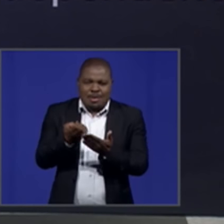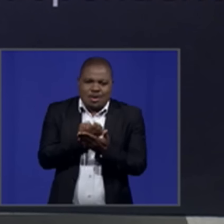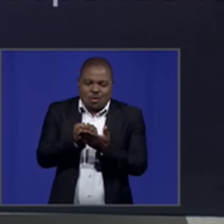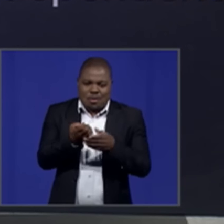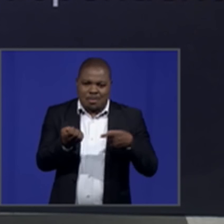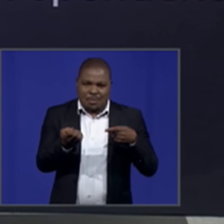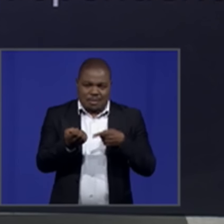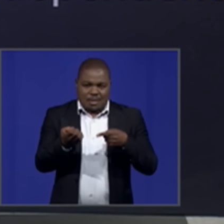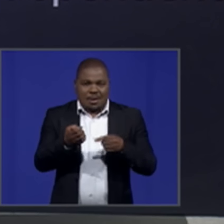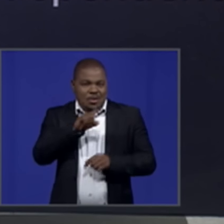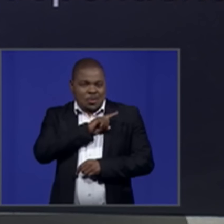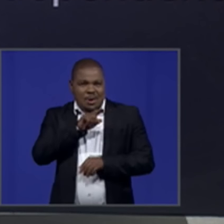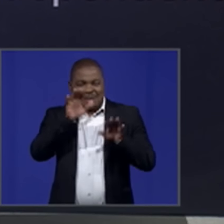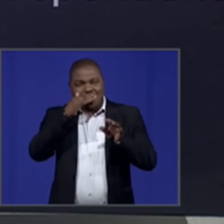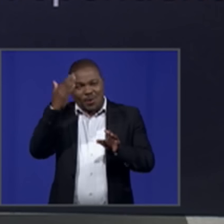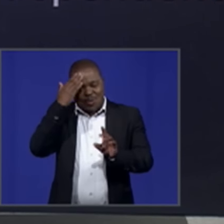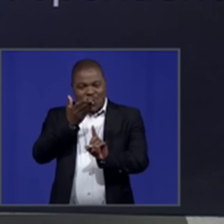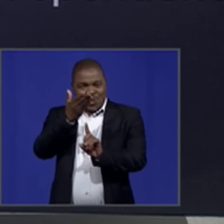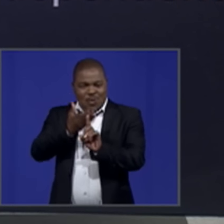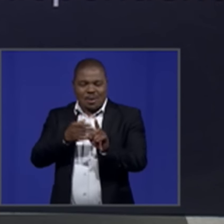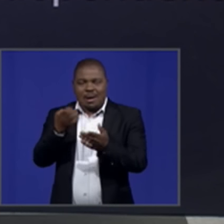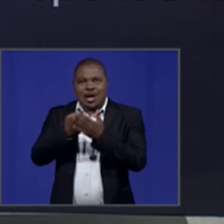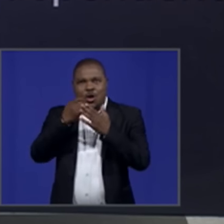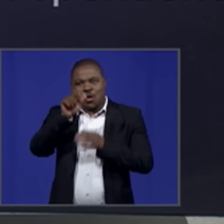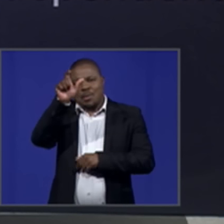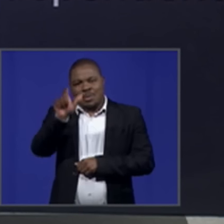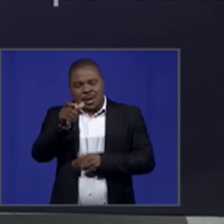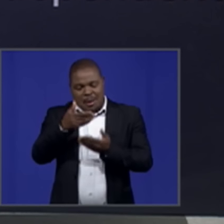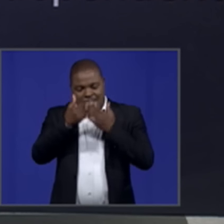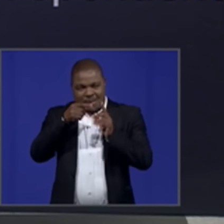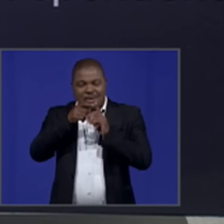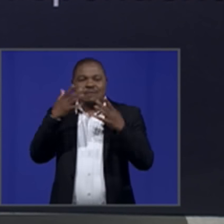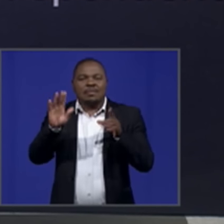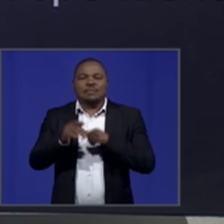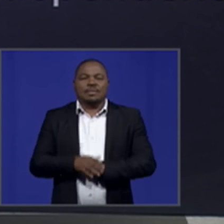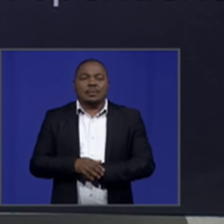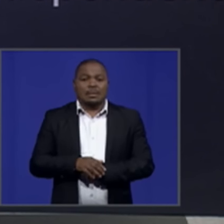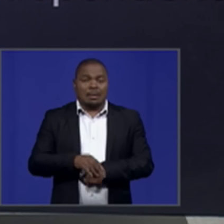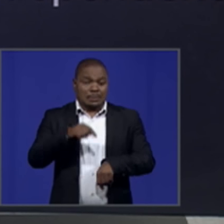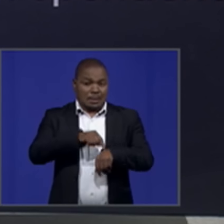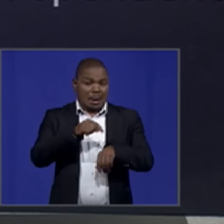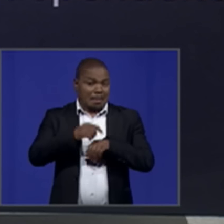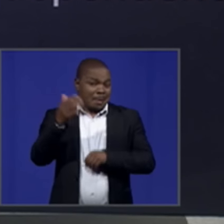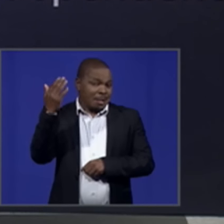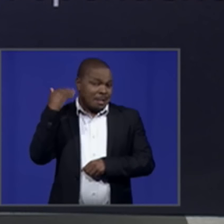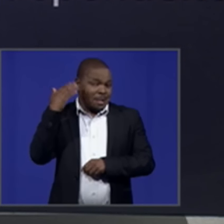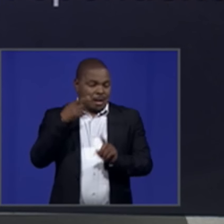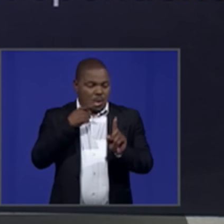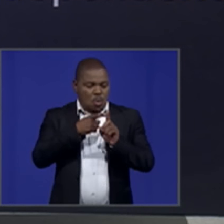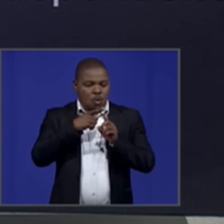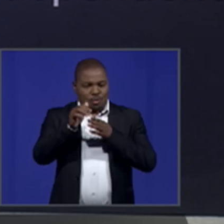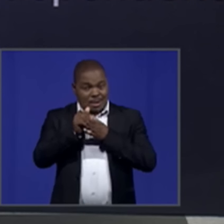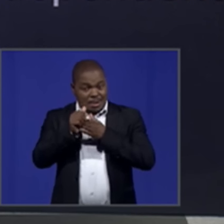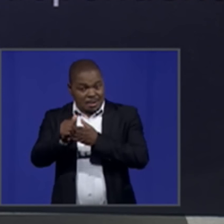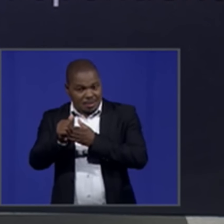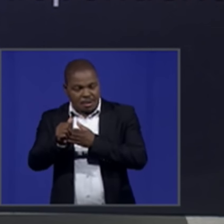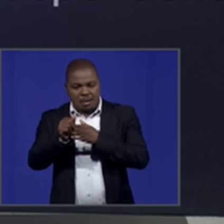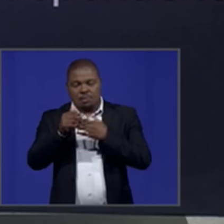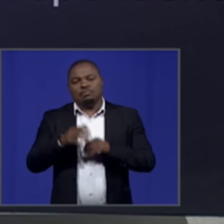ke ka ho ba mo bitsang ka hore he was an economist. Mme ka nako ya hae ya puso ya hae o ile a